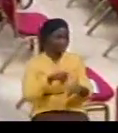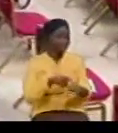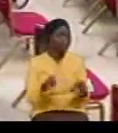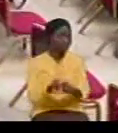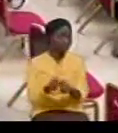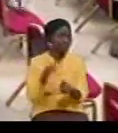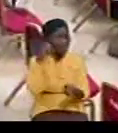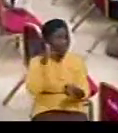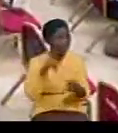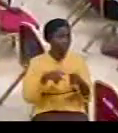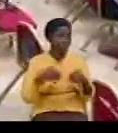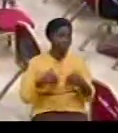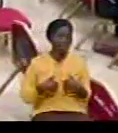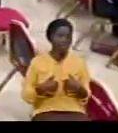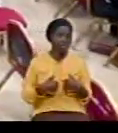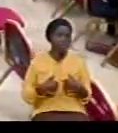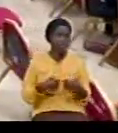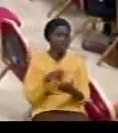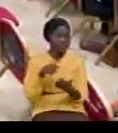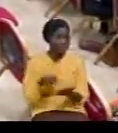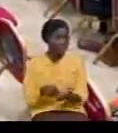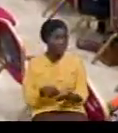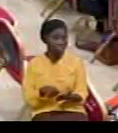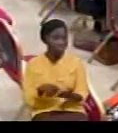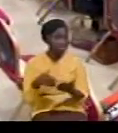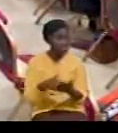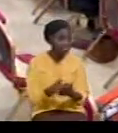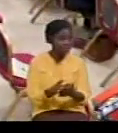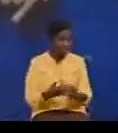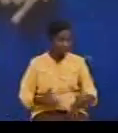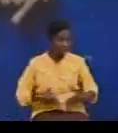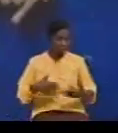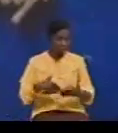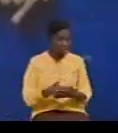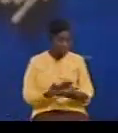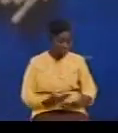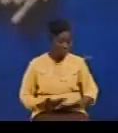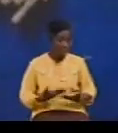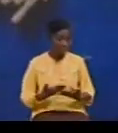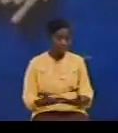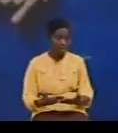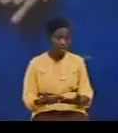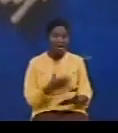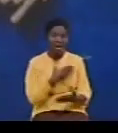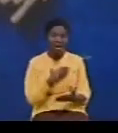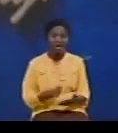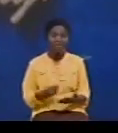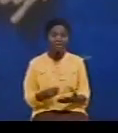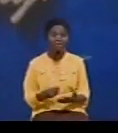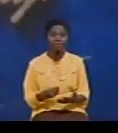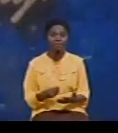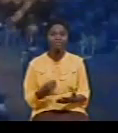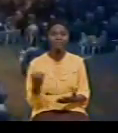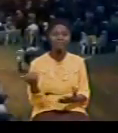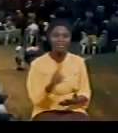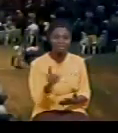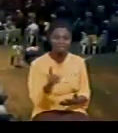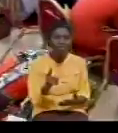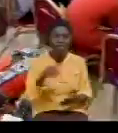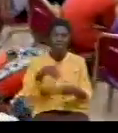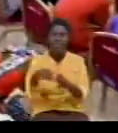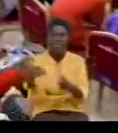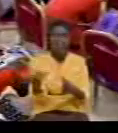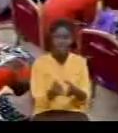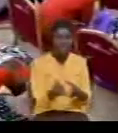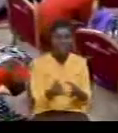to have this new birth. And wherever you are over there, in any country, in